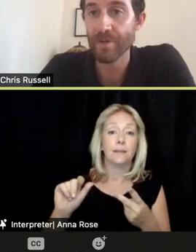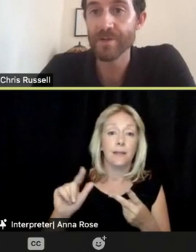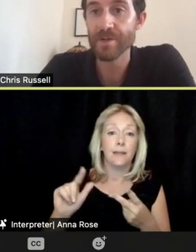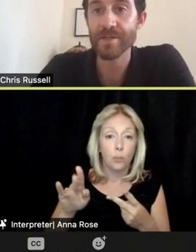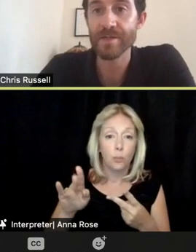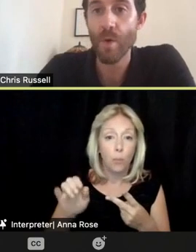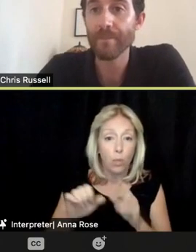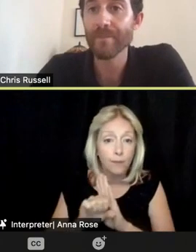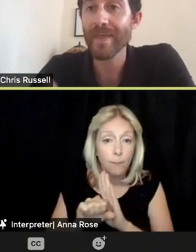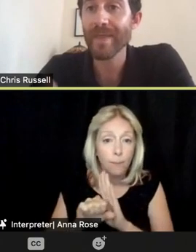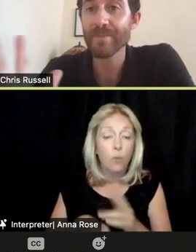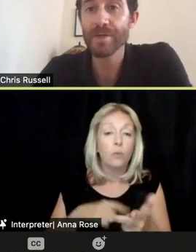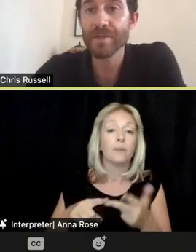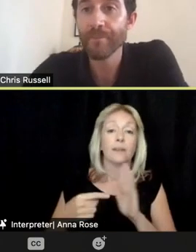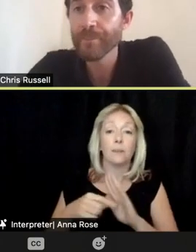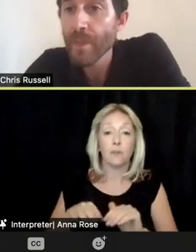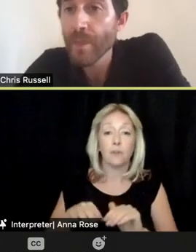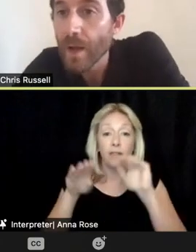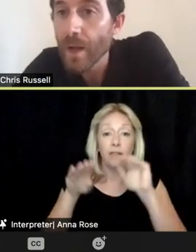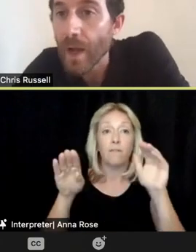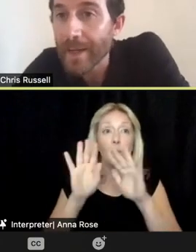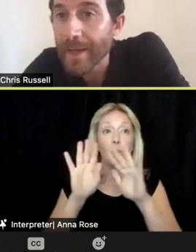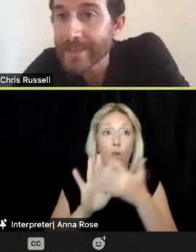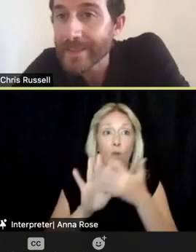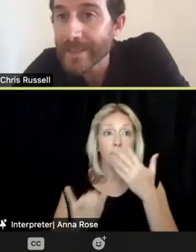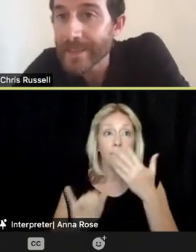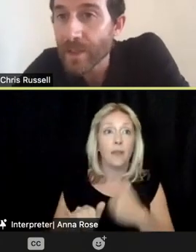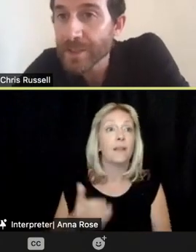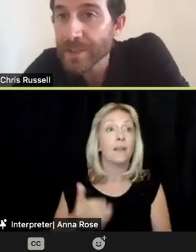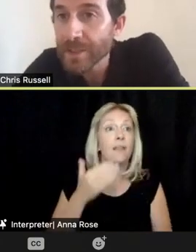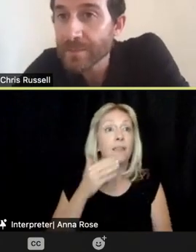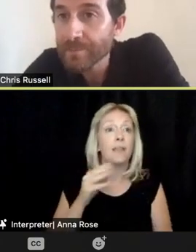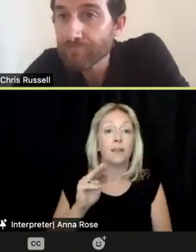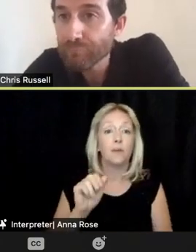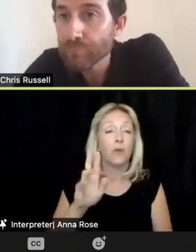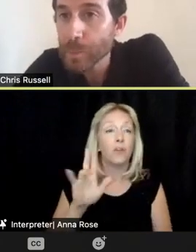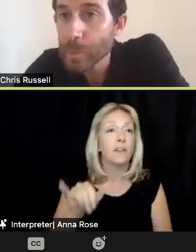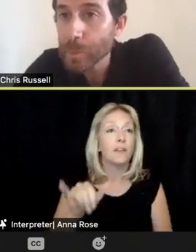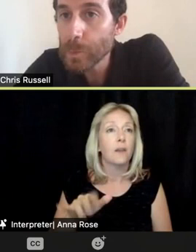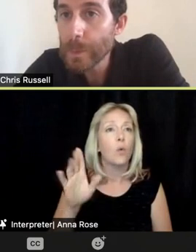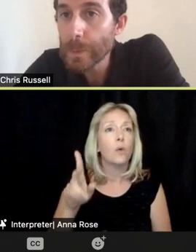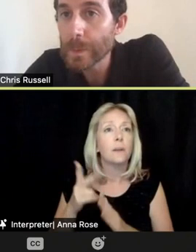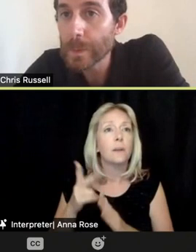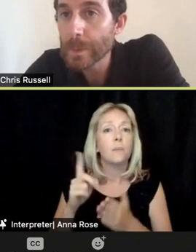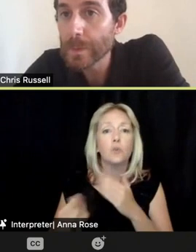those levels, and so on. Thanks, Marcy. I see a question.